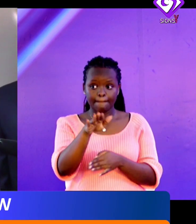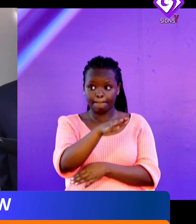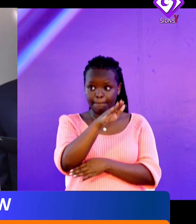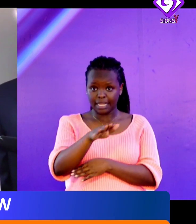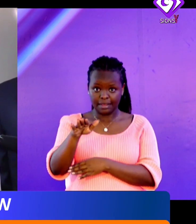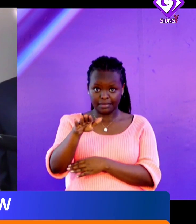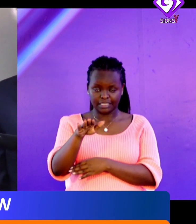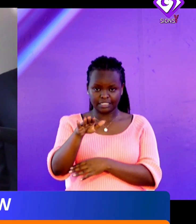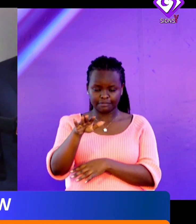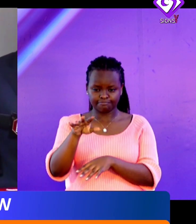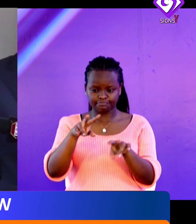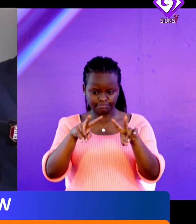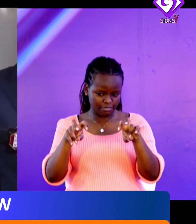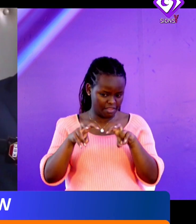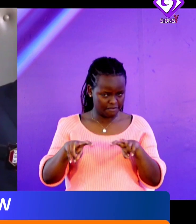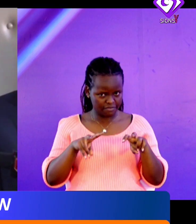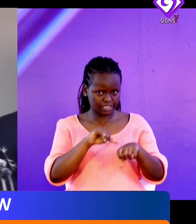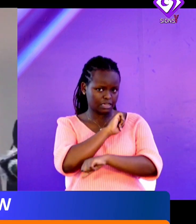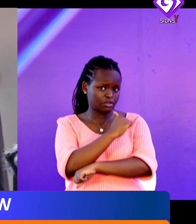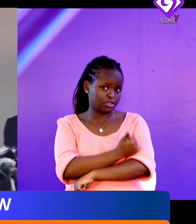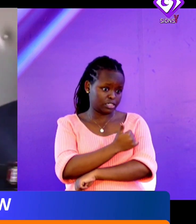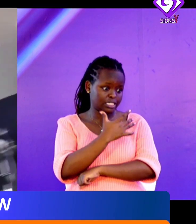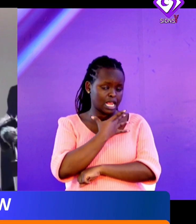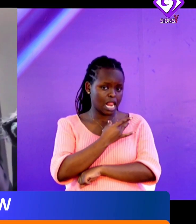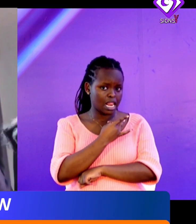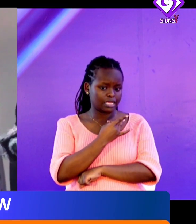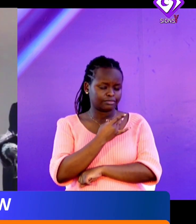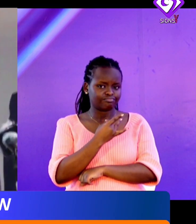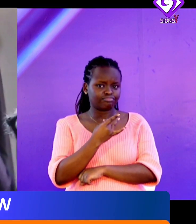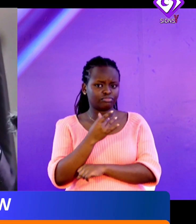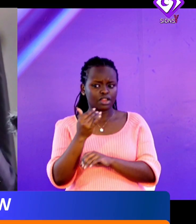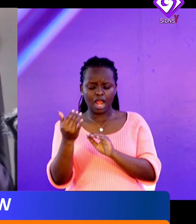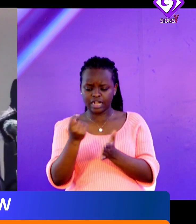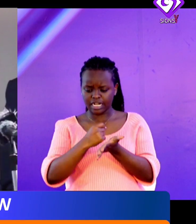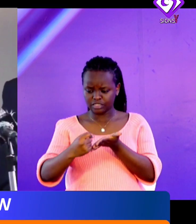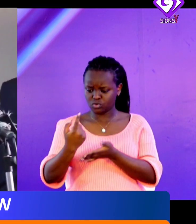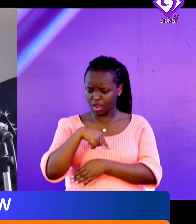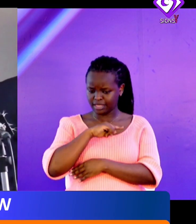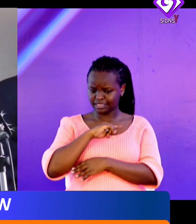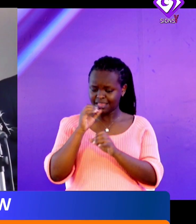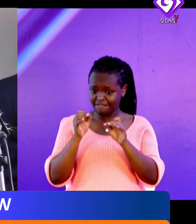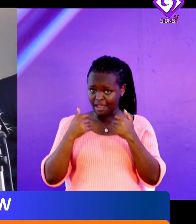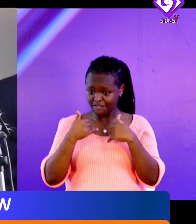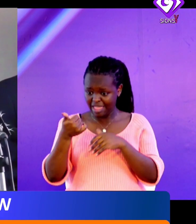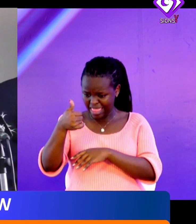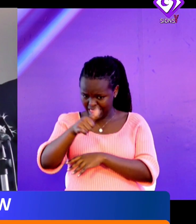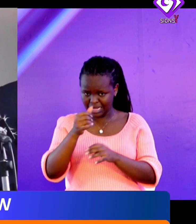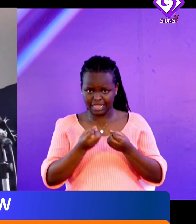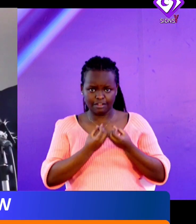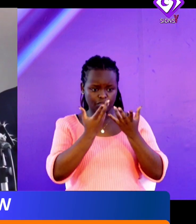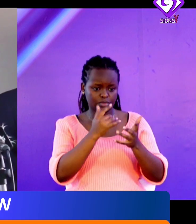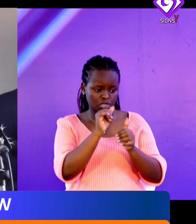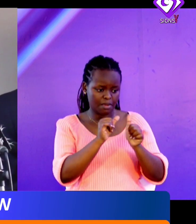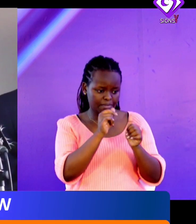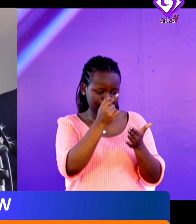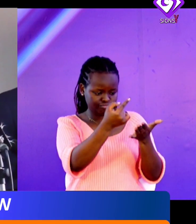is the vetting authority, would write to us requesting if we have any information on these